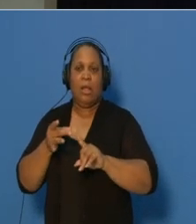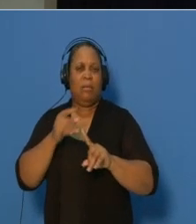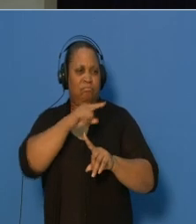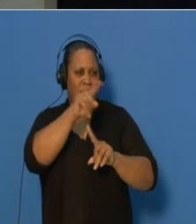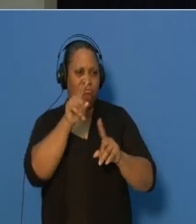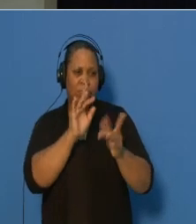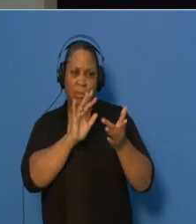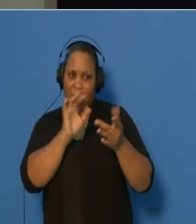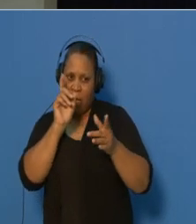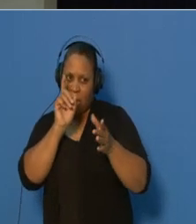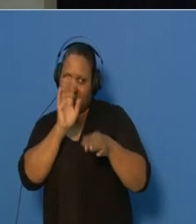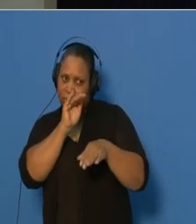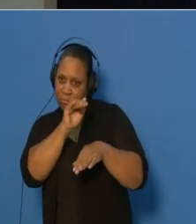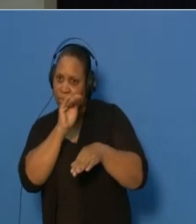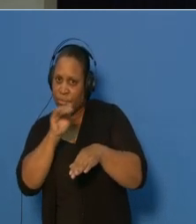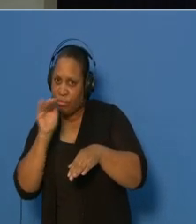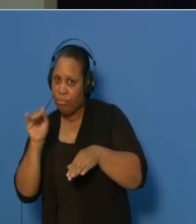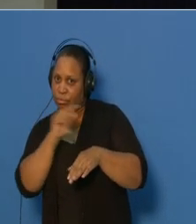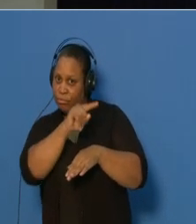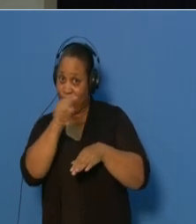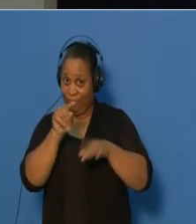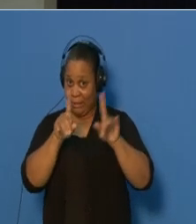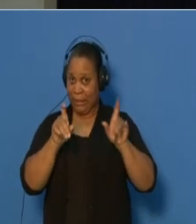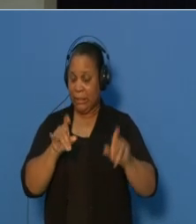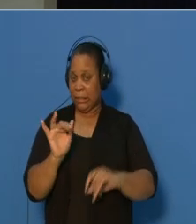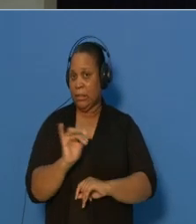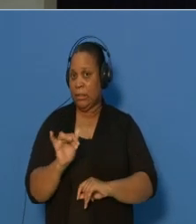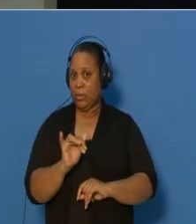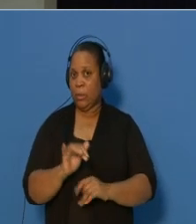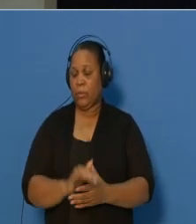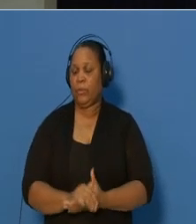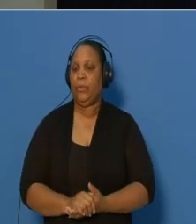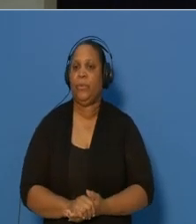notified, and do they get tested?